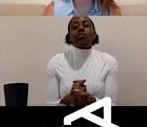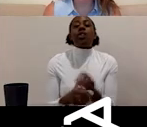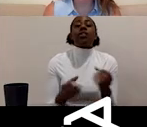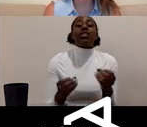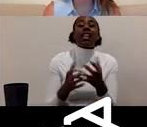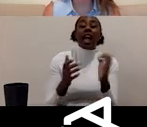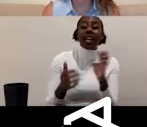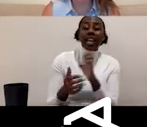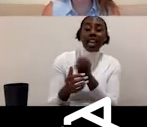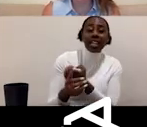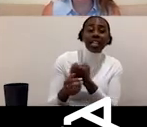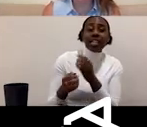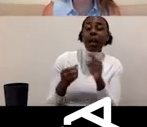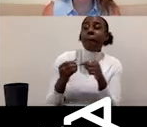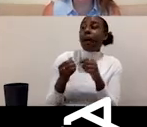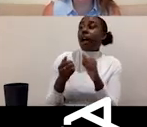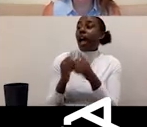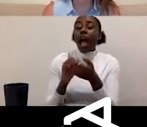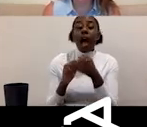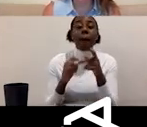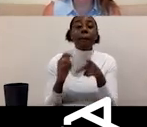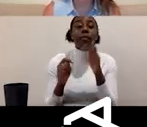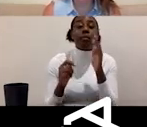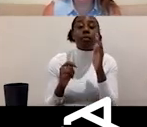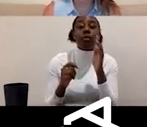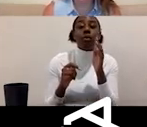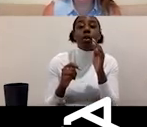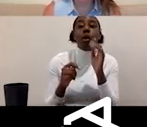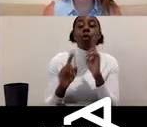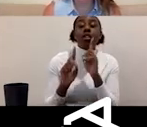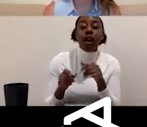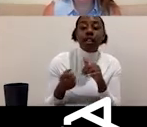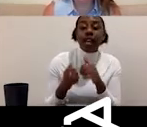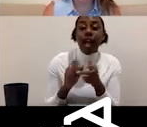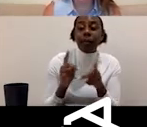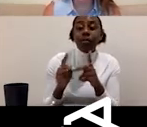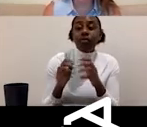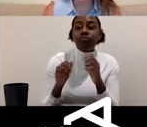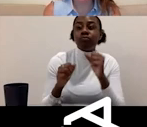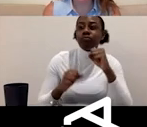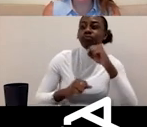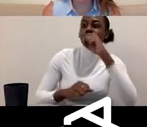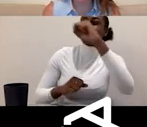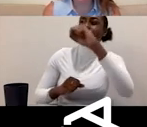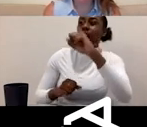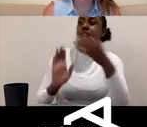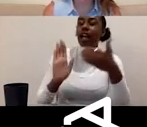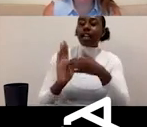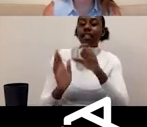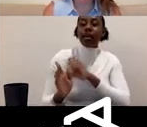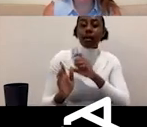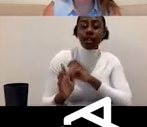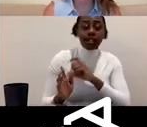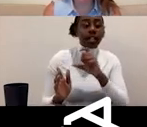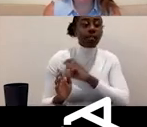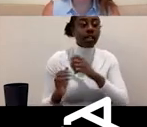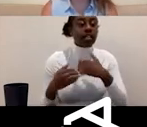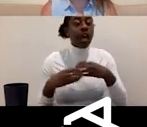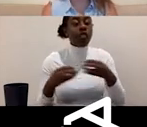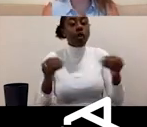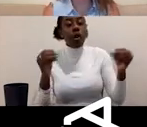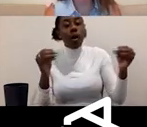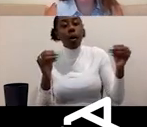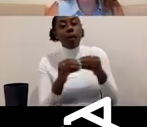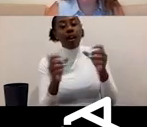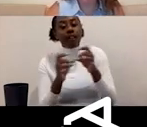right? Like we saw the police double down with more violence, with more surveillance to largely